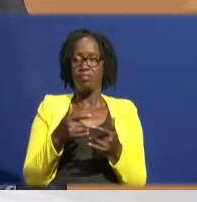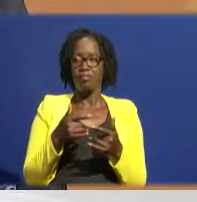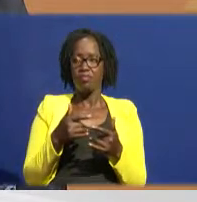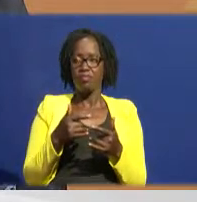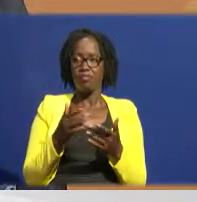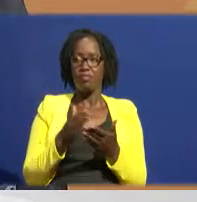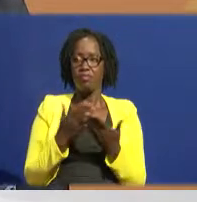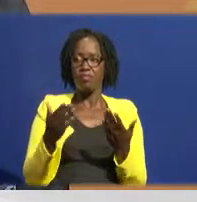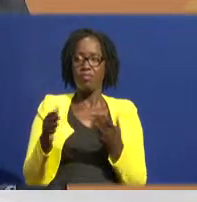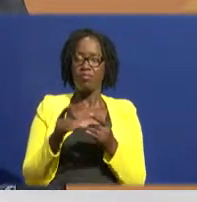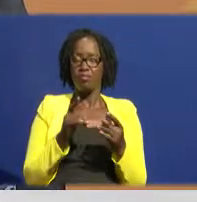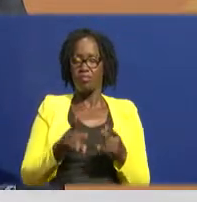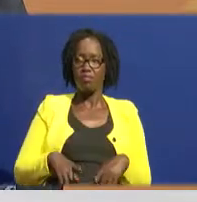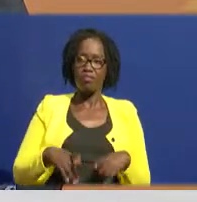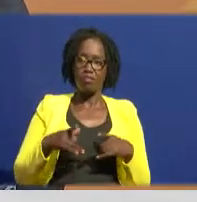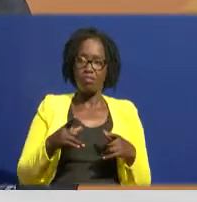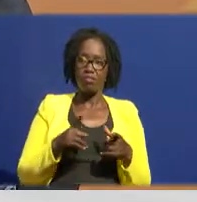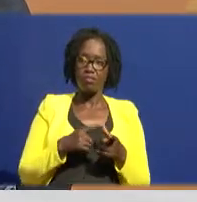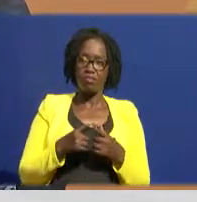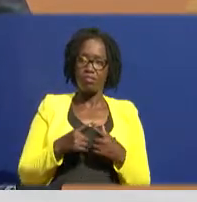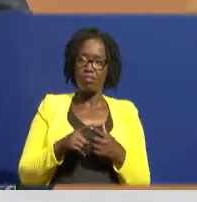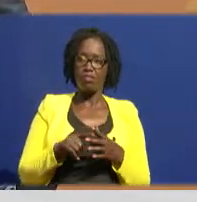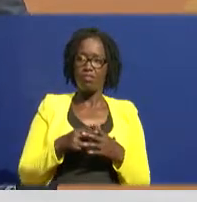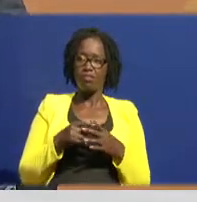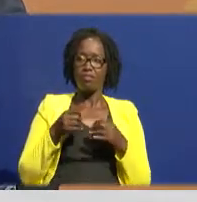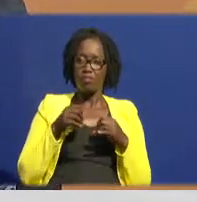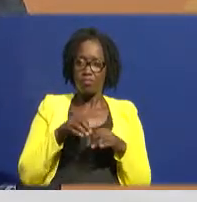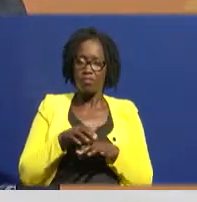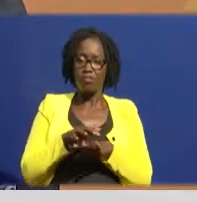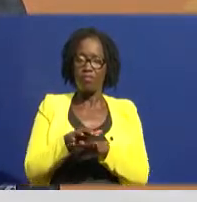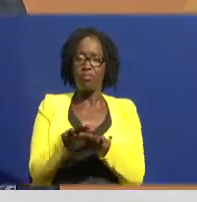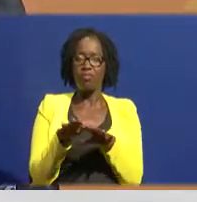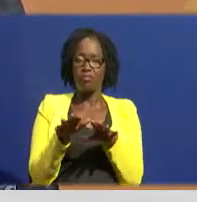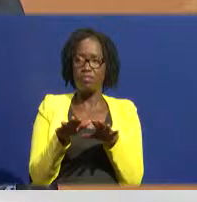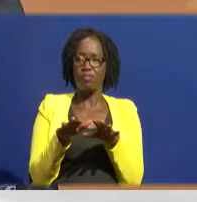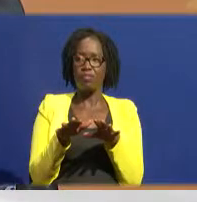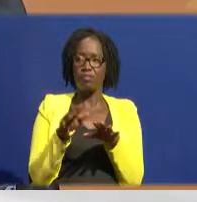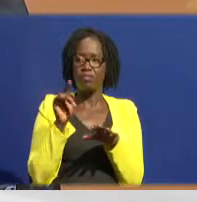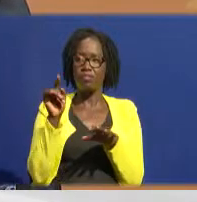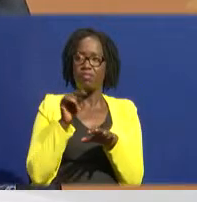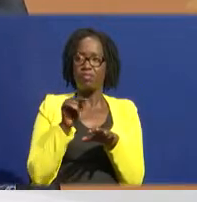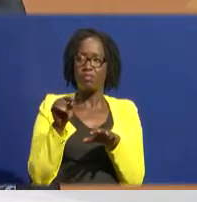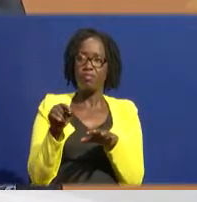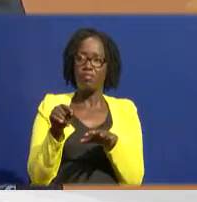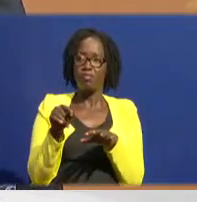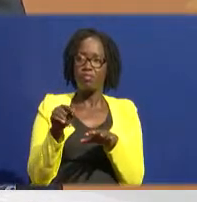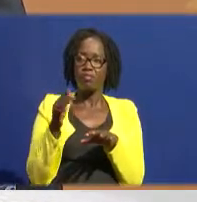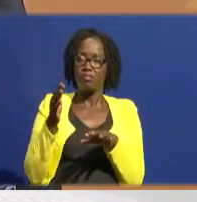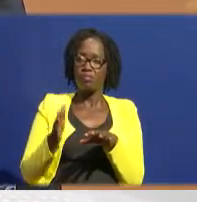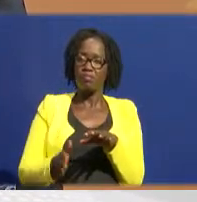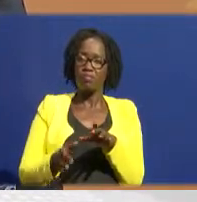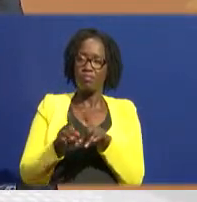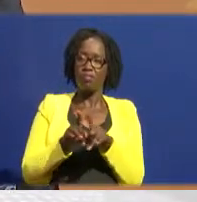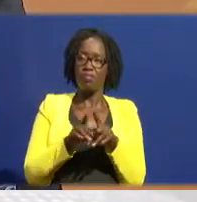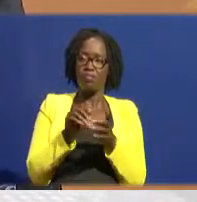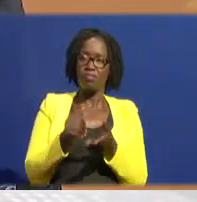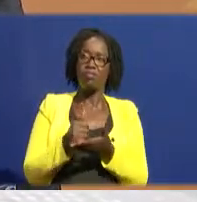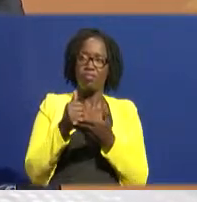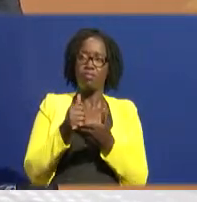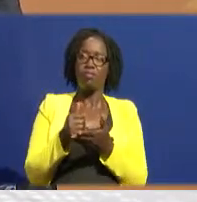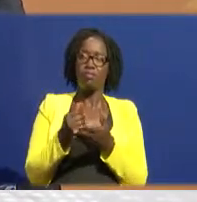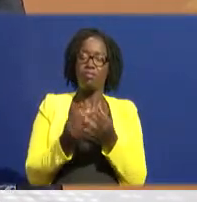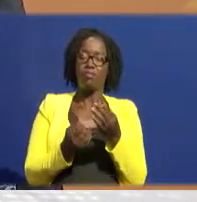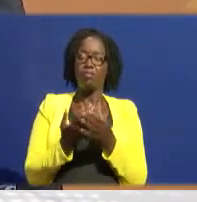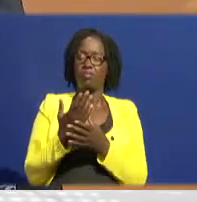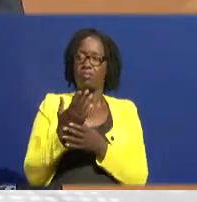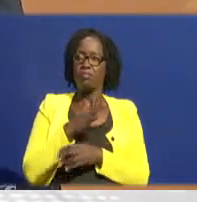that I can do for life. And then they begin to flow in that direction. And therefore, besides that, we also help them to grow